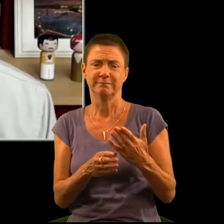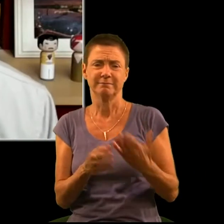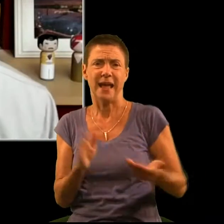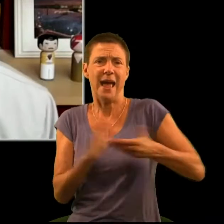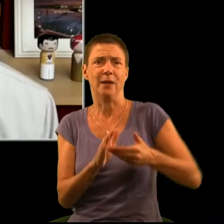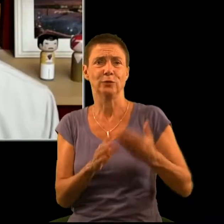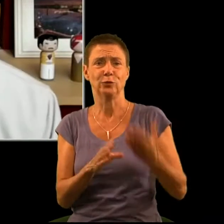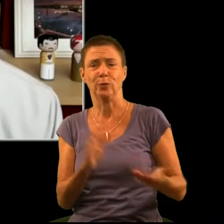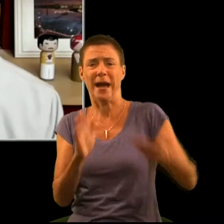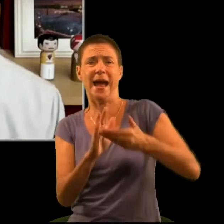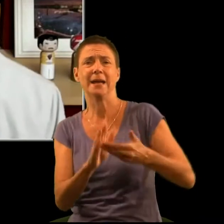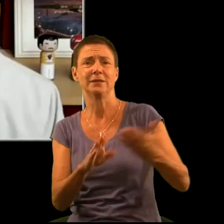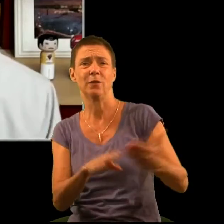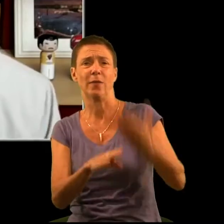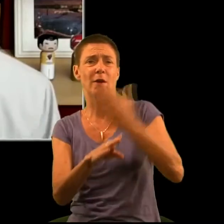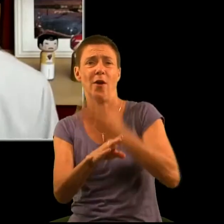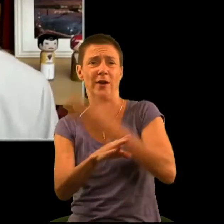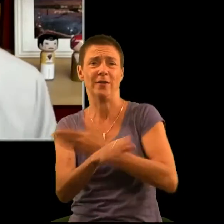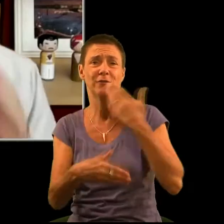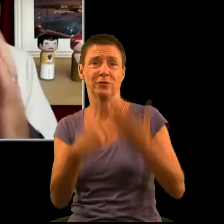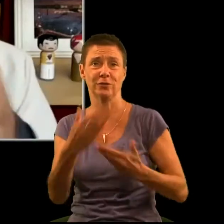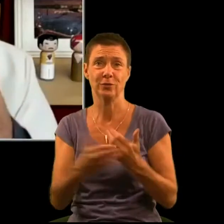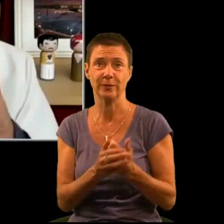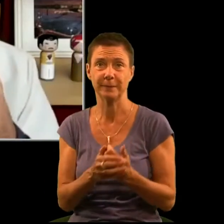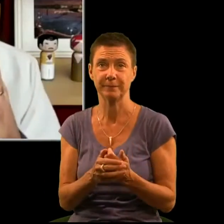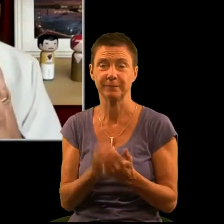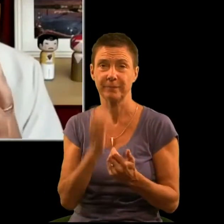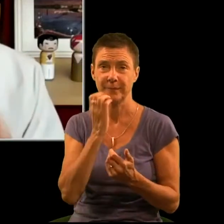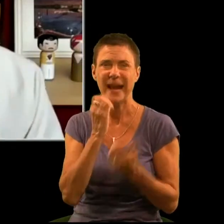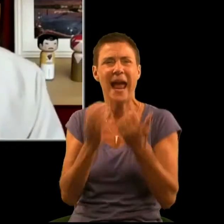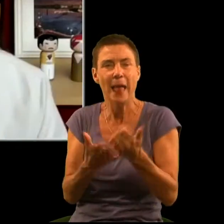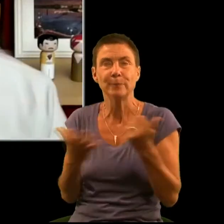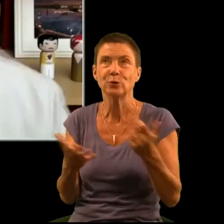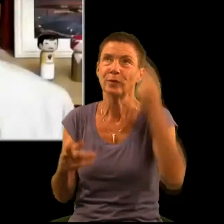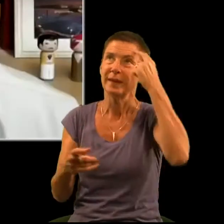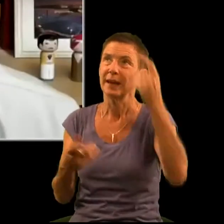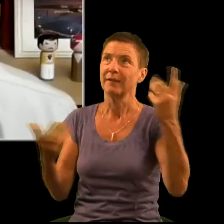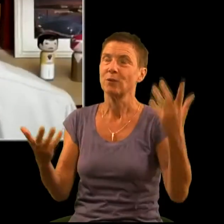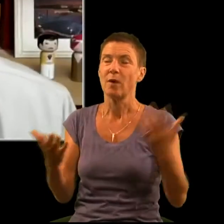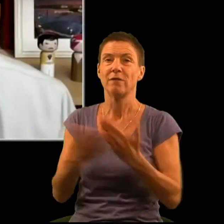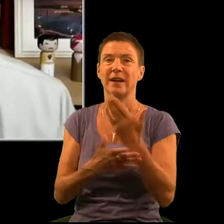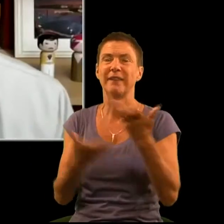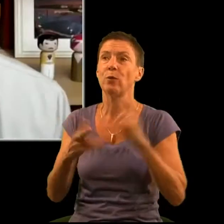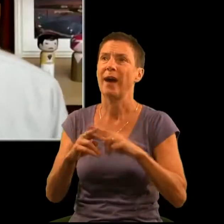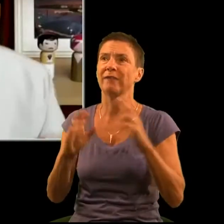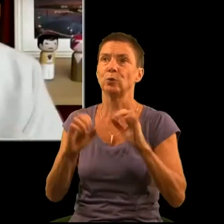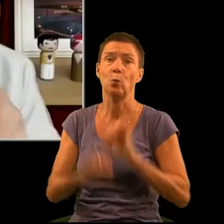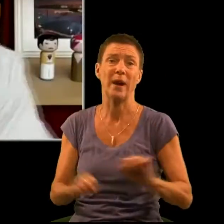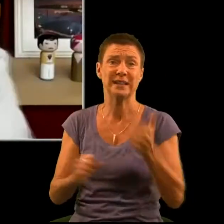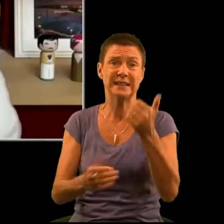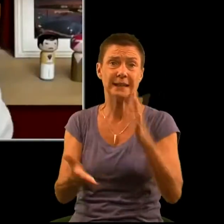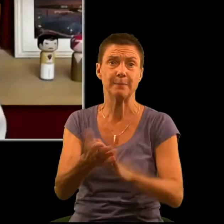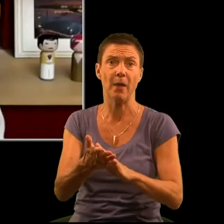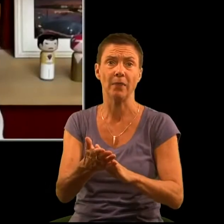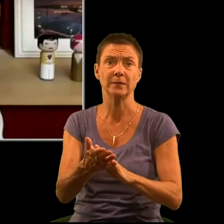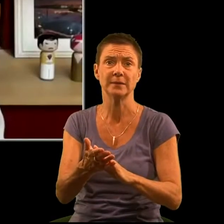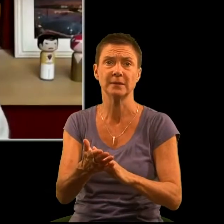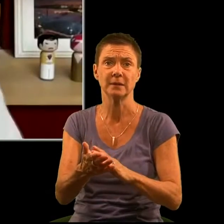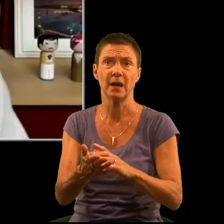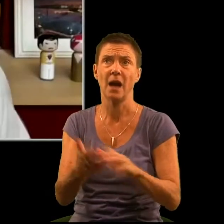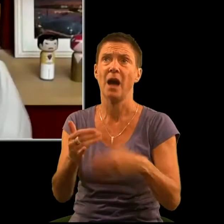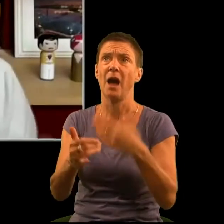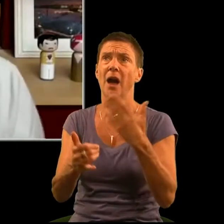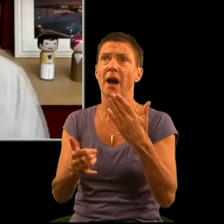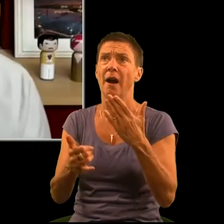keep a little bit of freshness in it. If you write about something you're just thinking about, because if you have to wait 6 months until you get to that part in the